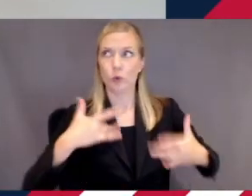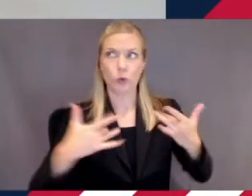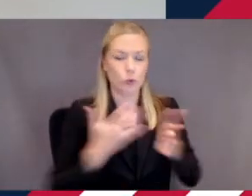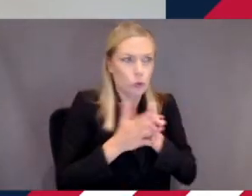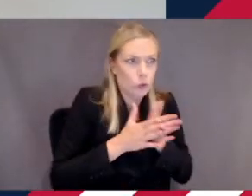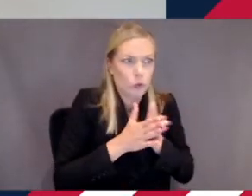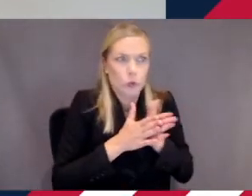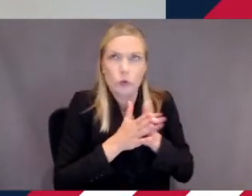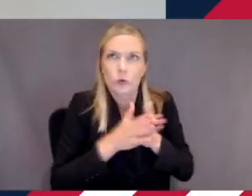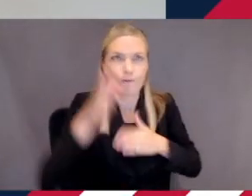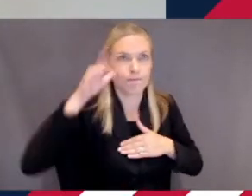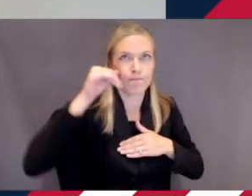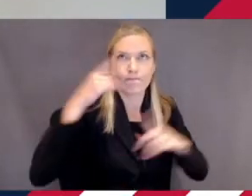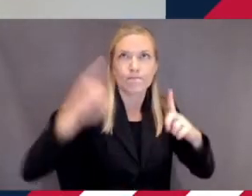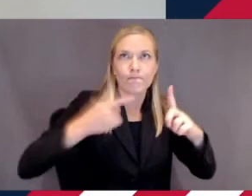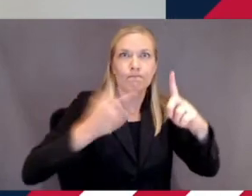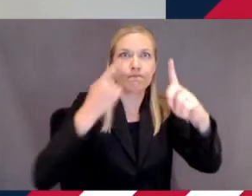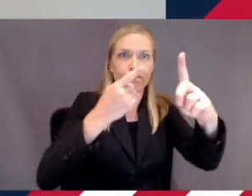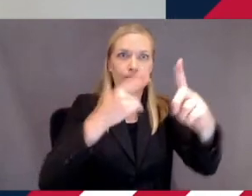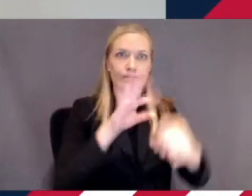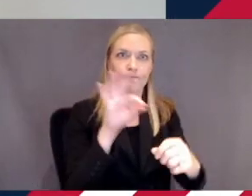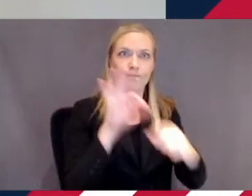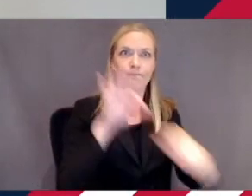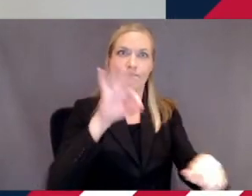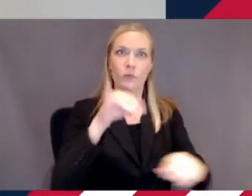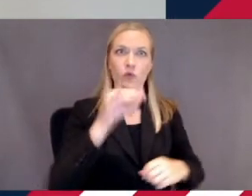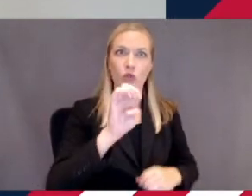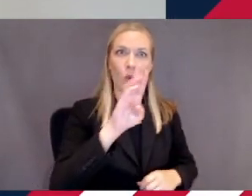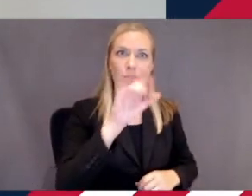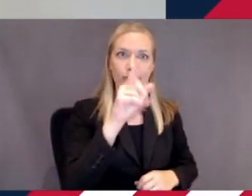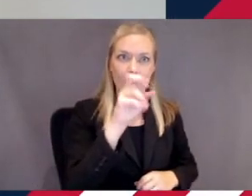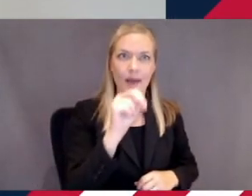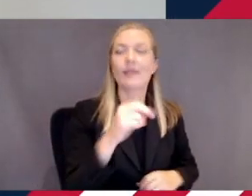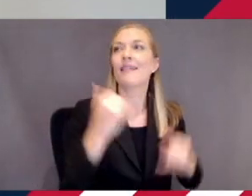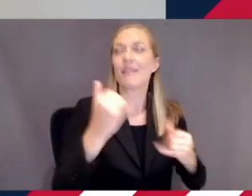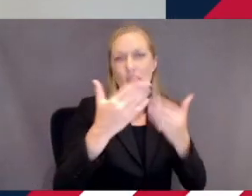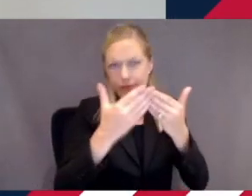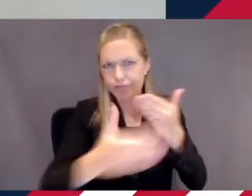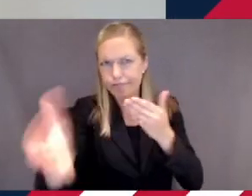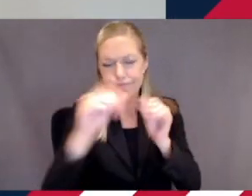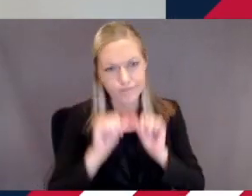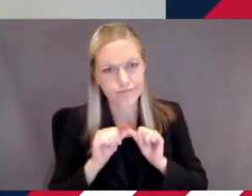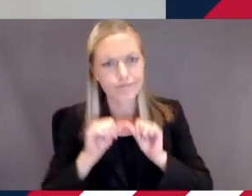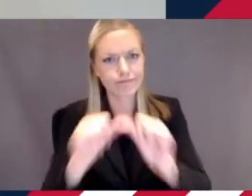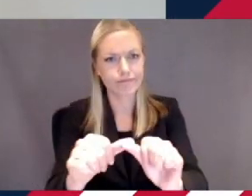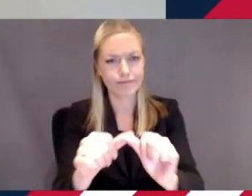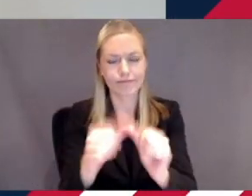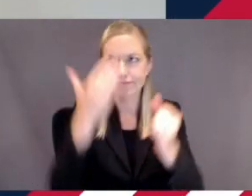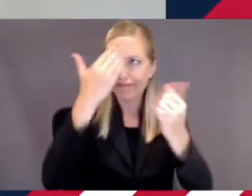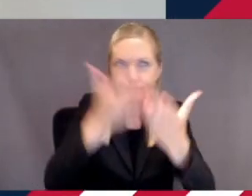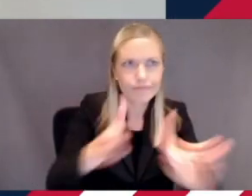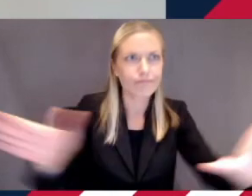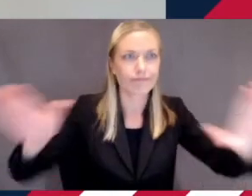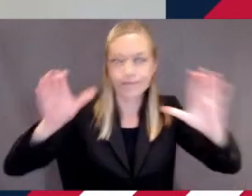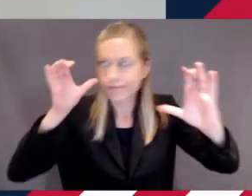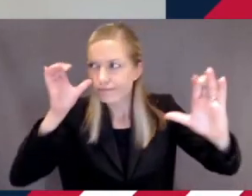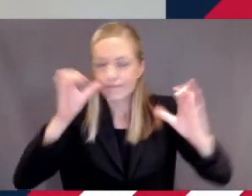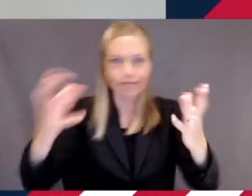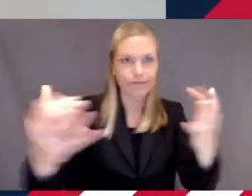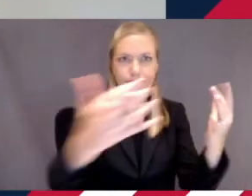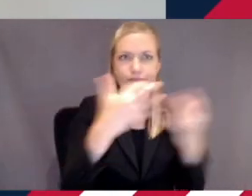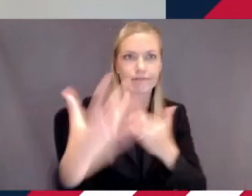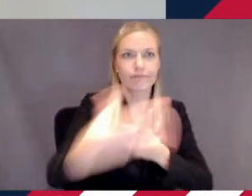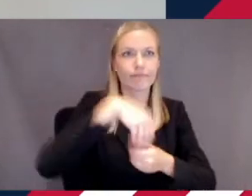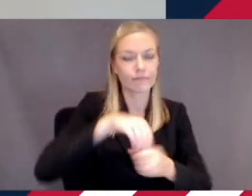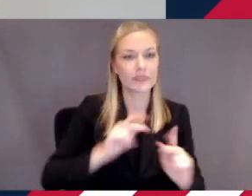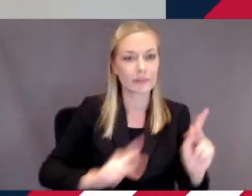Trump administration, we have an obligation to the country to continue providing a democratic presidential nomination process